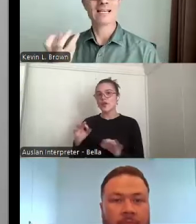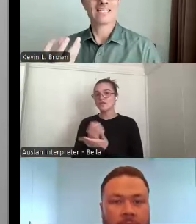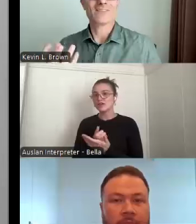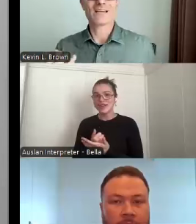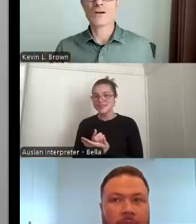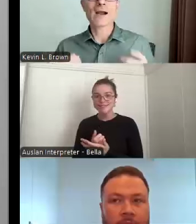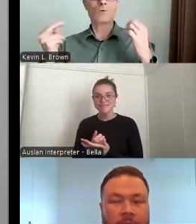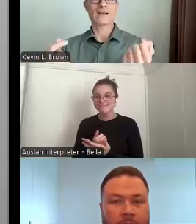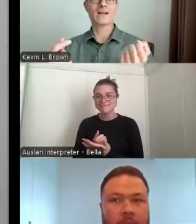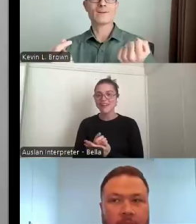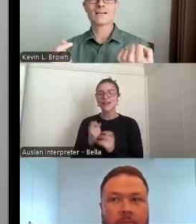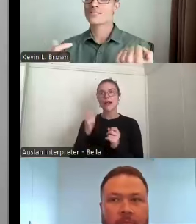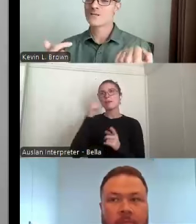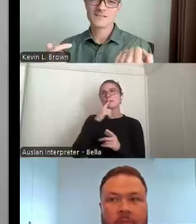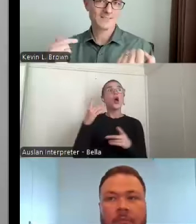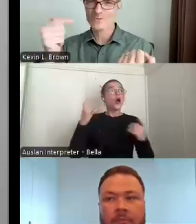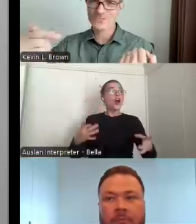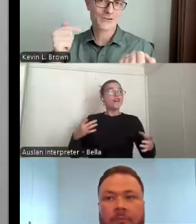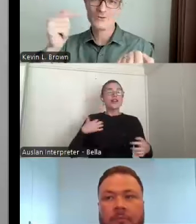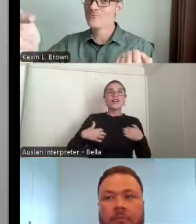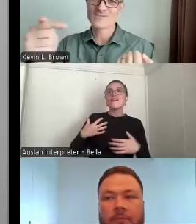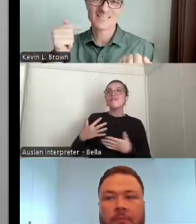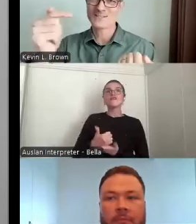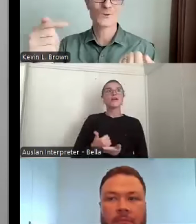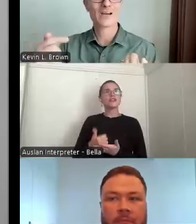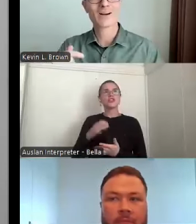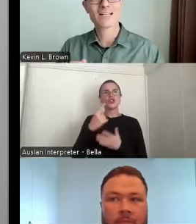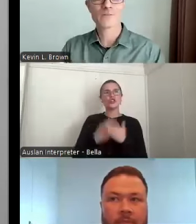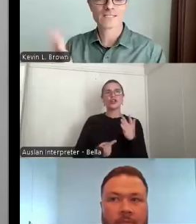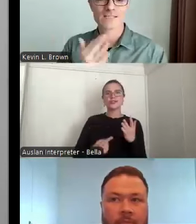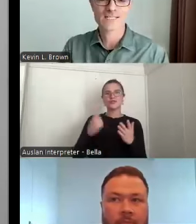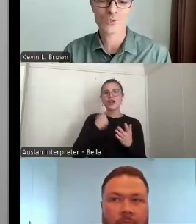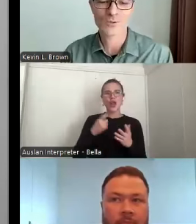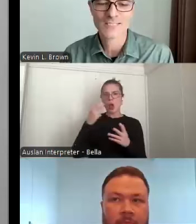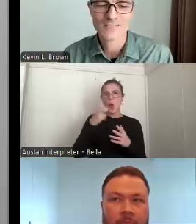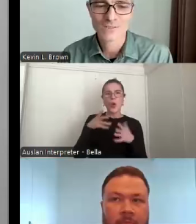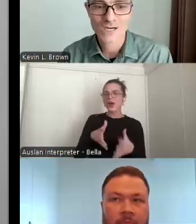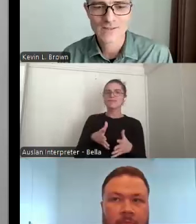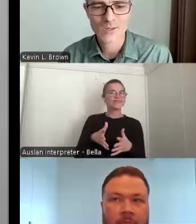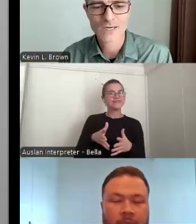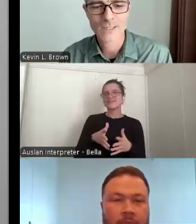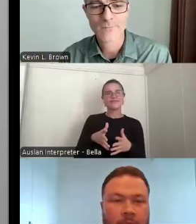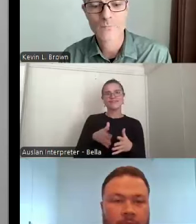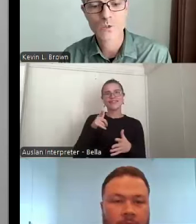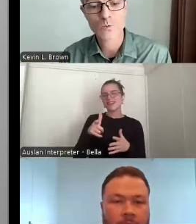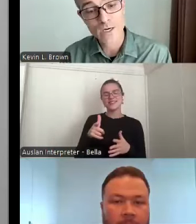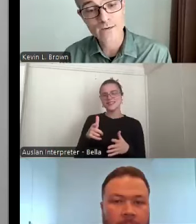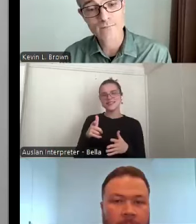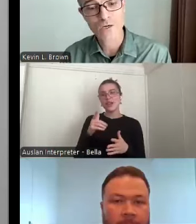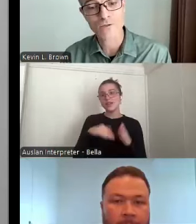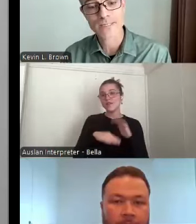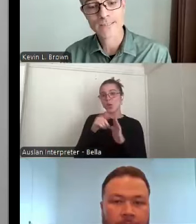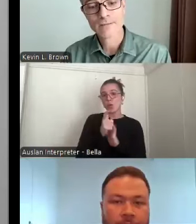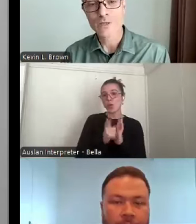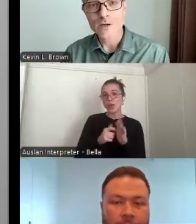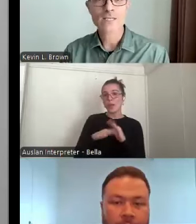that idea that, all right, we're ready to fundraise, but don't just go do fundraising the old way, right? So that's a whole law in the book. There's one